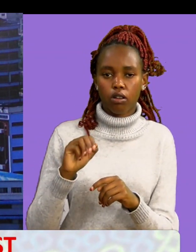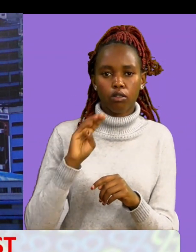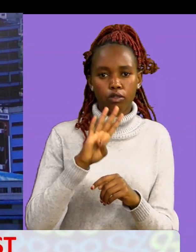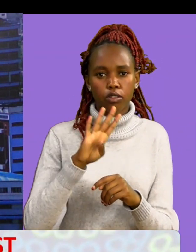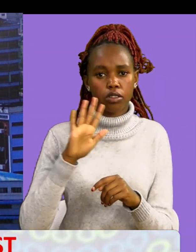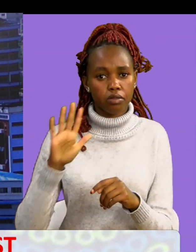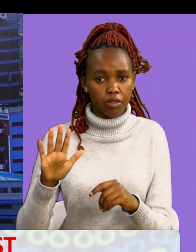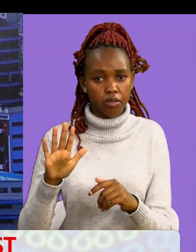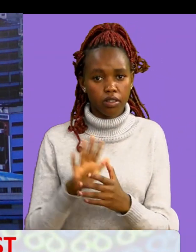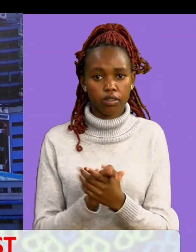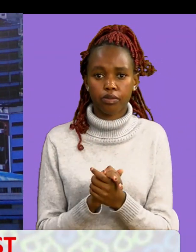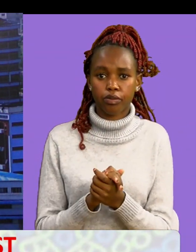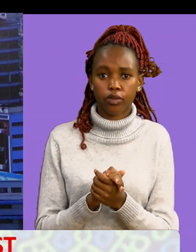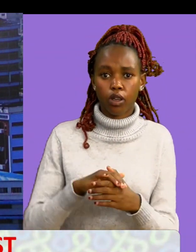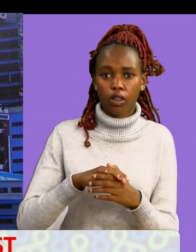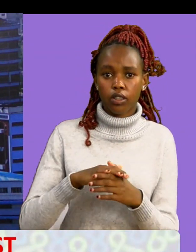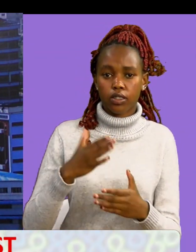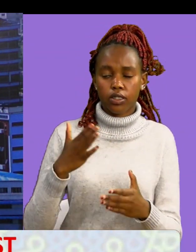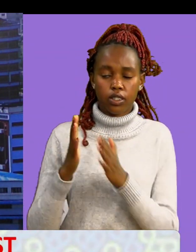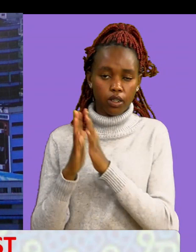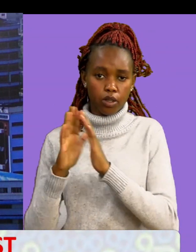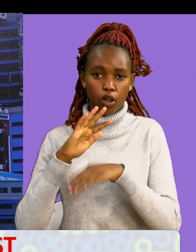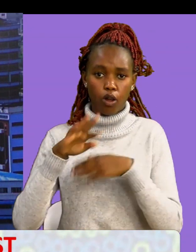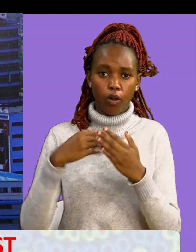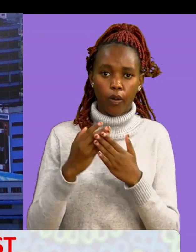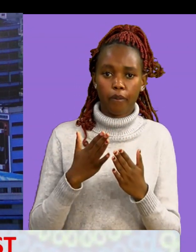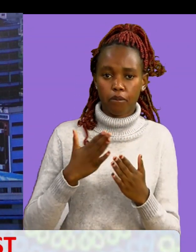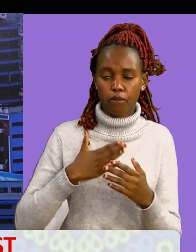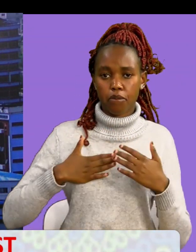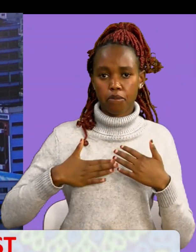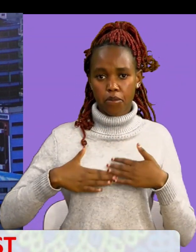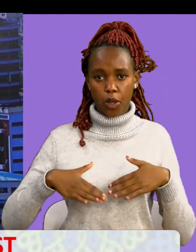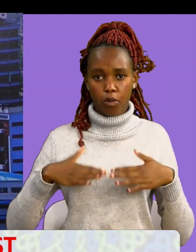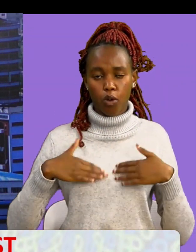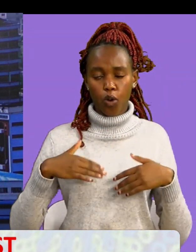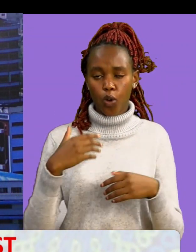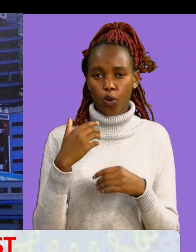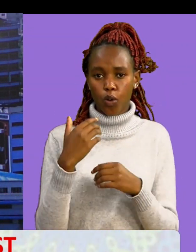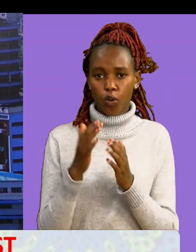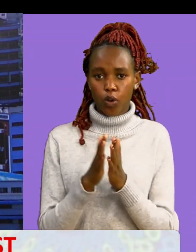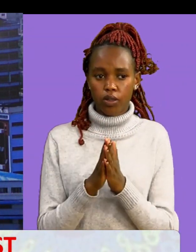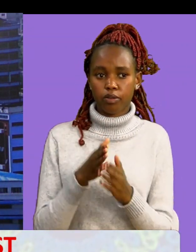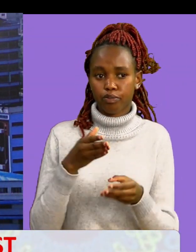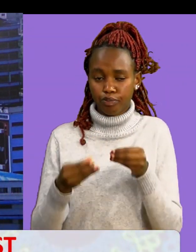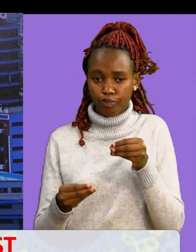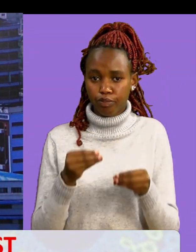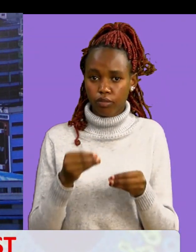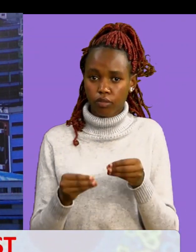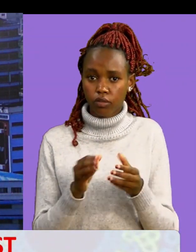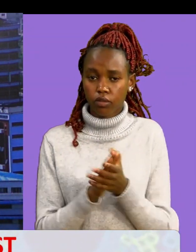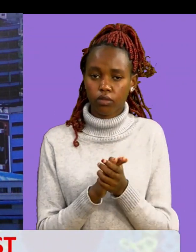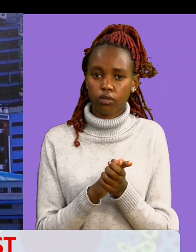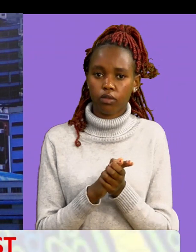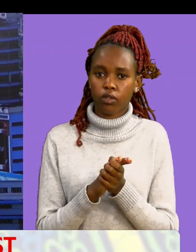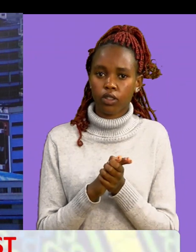She's honoring all persons, and akasema hapa ati disability is not inability. So big shout out to Masi, of